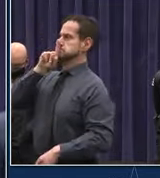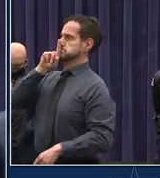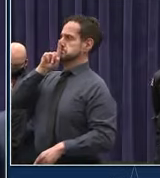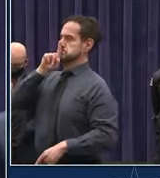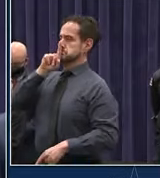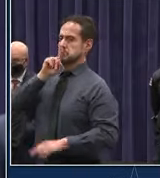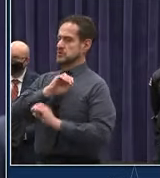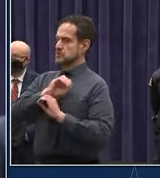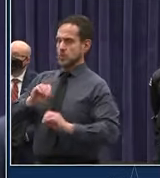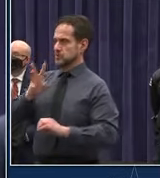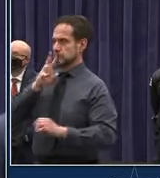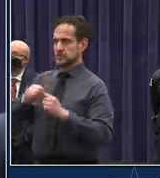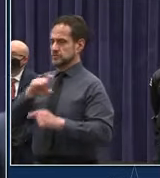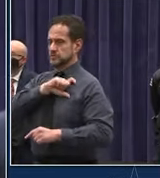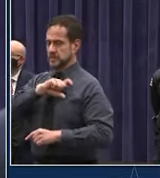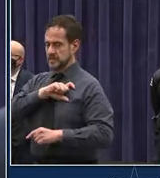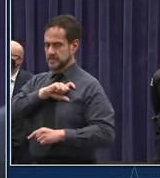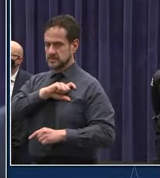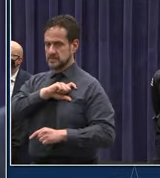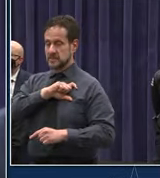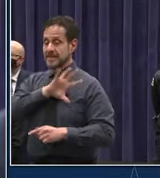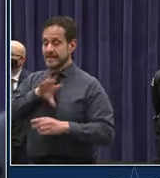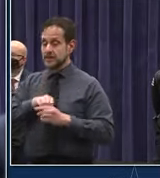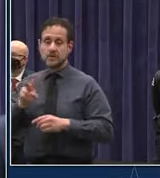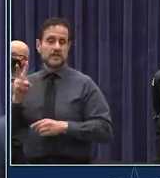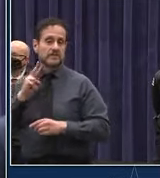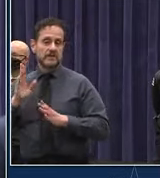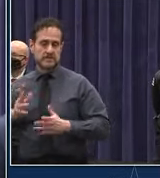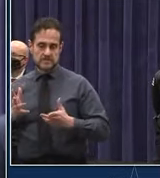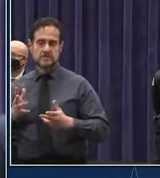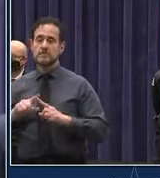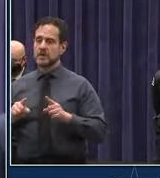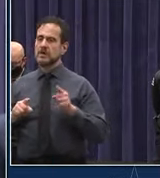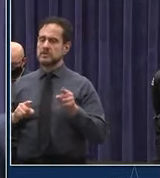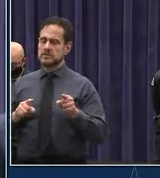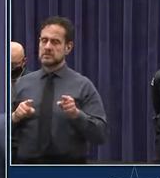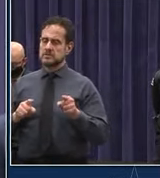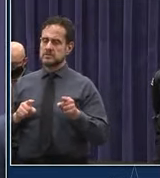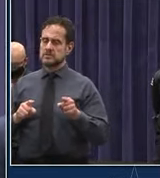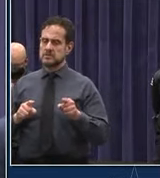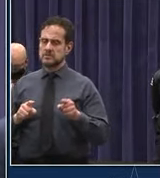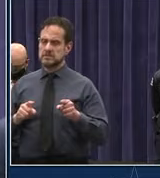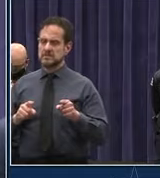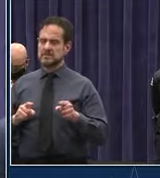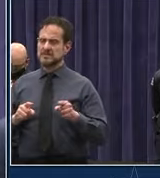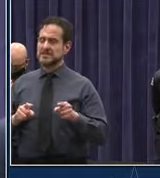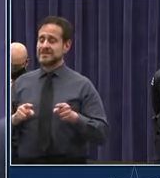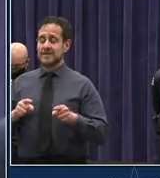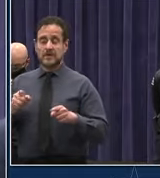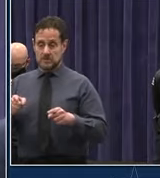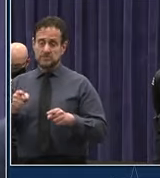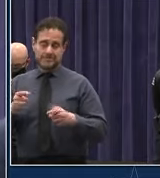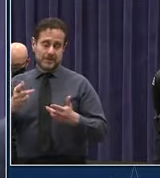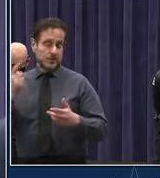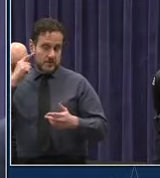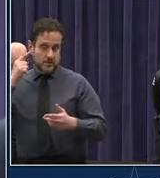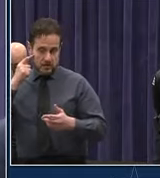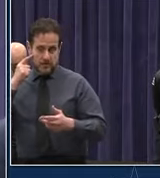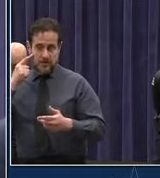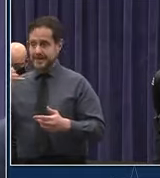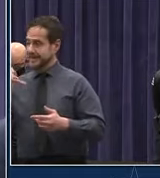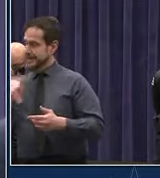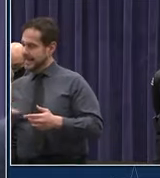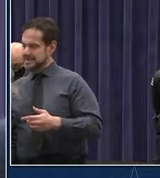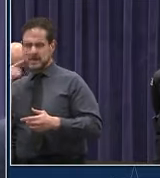it is a unique opportunity for us to have a public showing of what happens behind the scene, but also, I think, to rise to the challenge